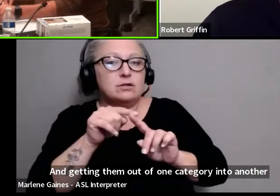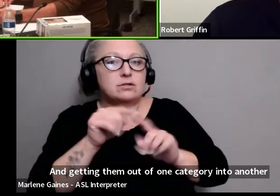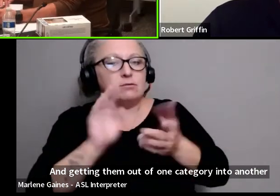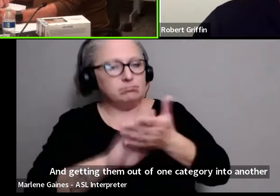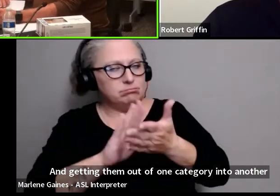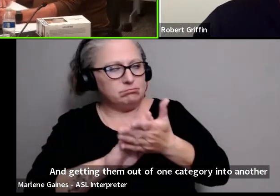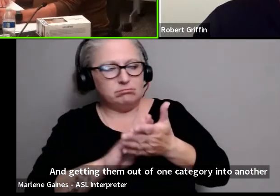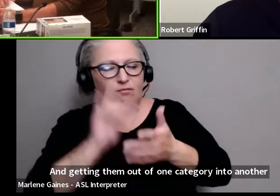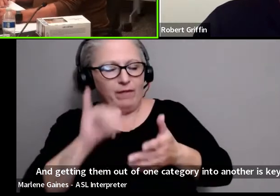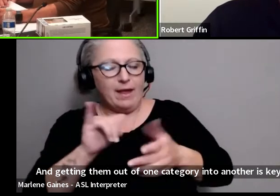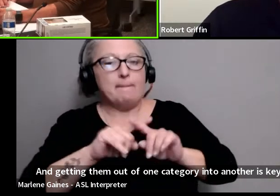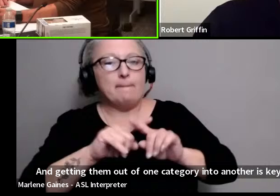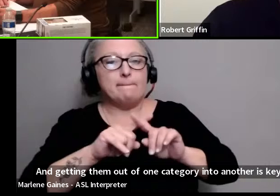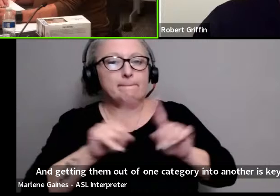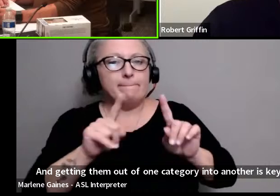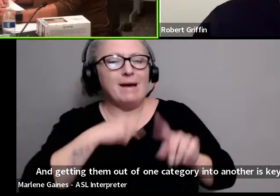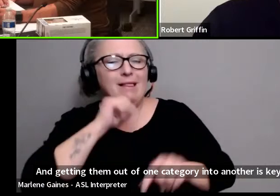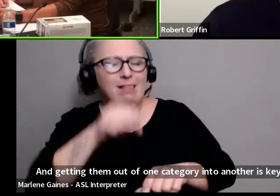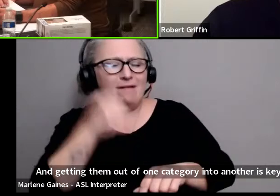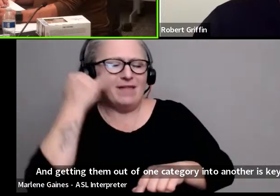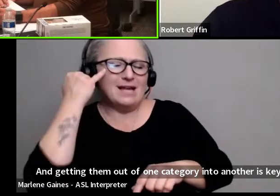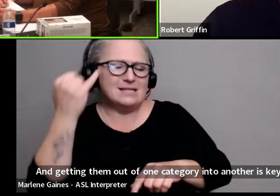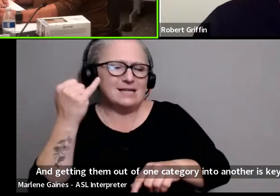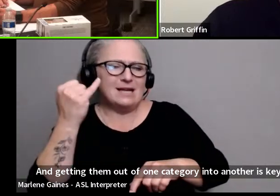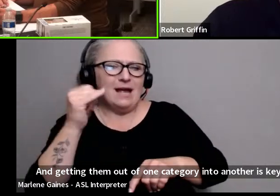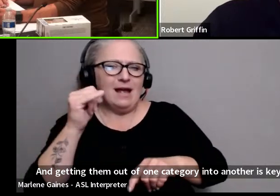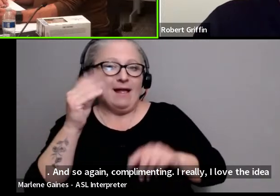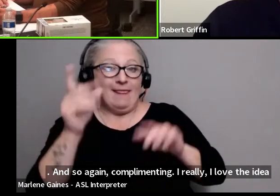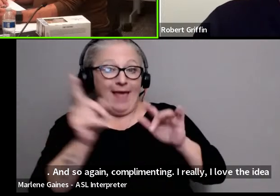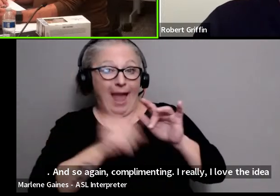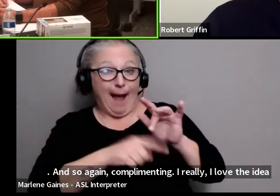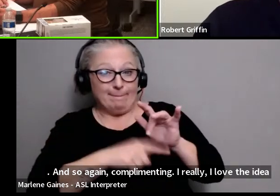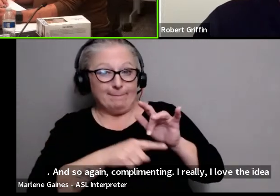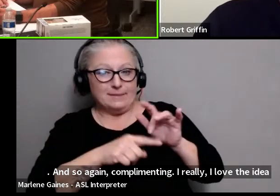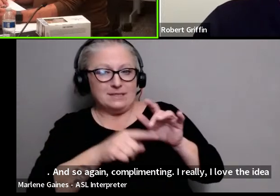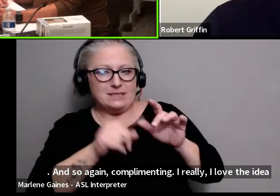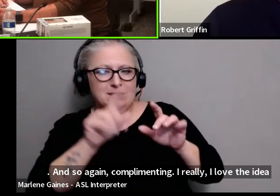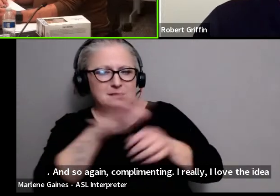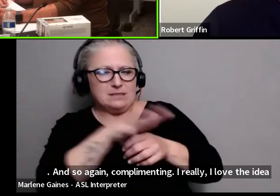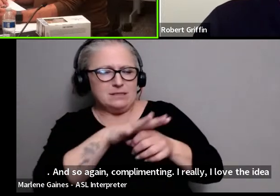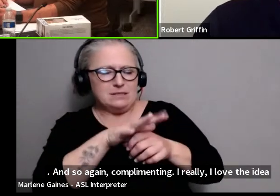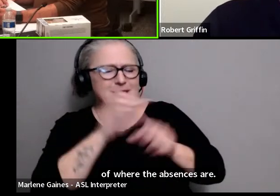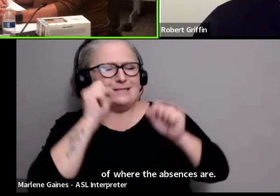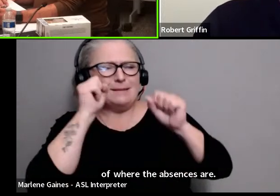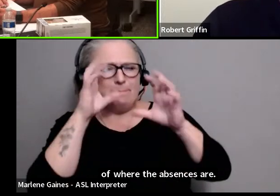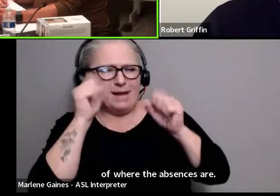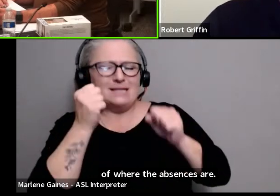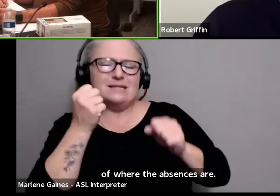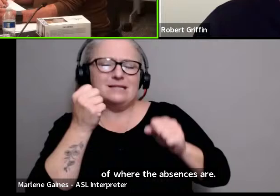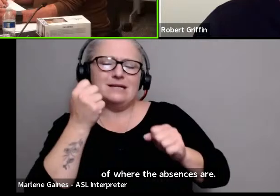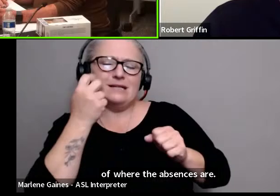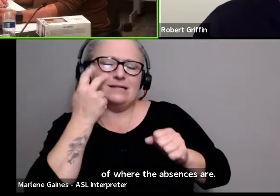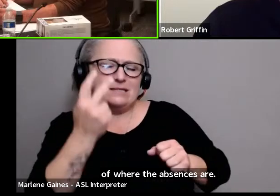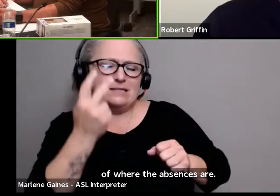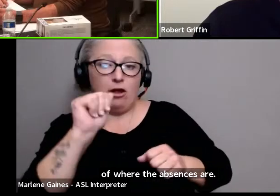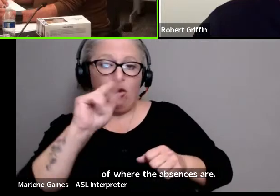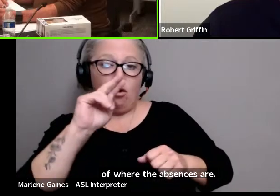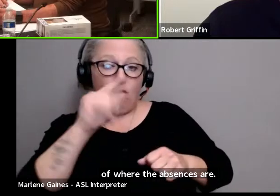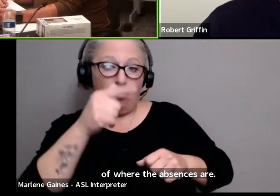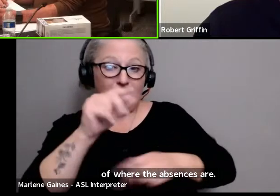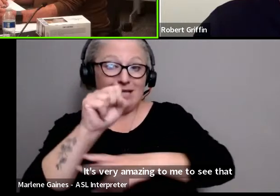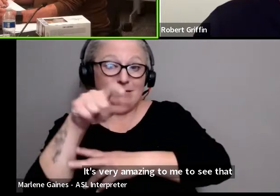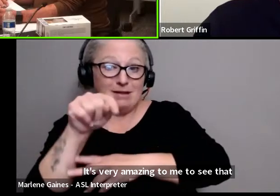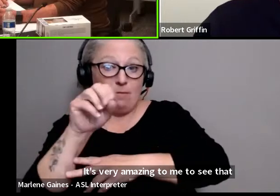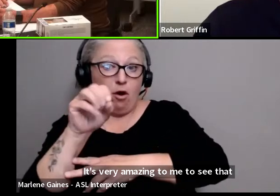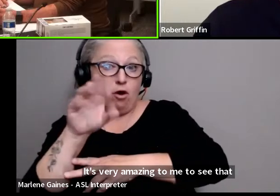complimenting. I love the idea of where the absences are. It's very amazing to me to see that August, September, and